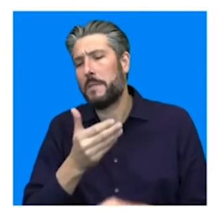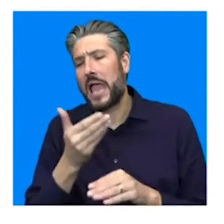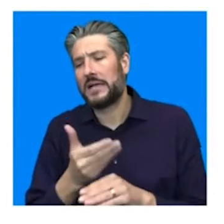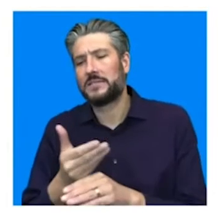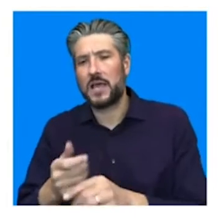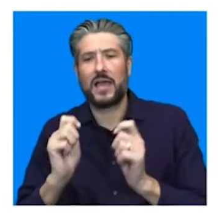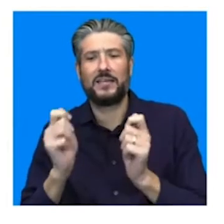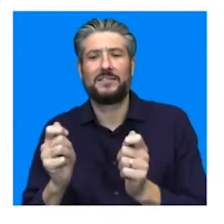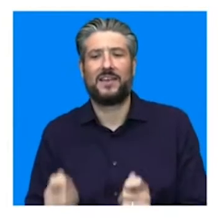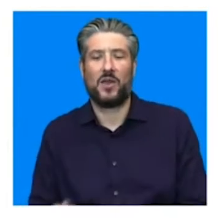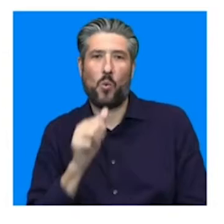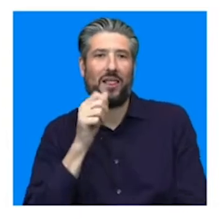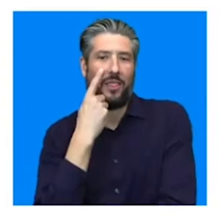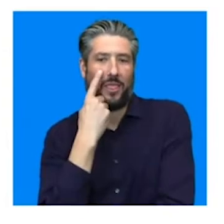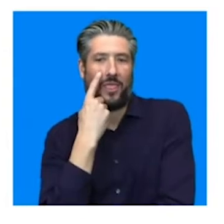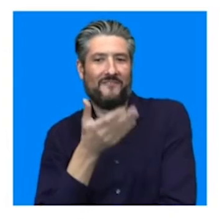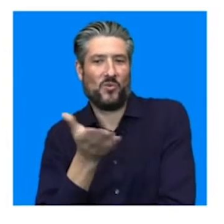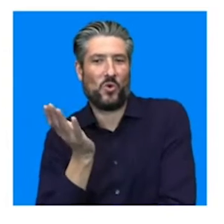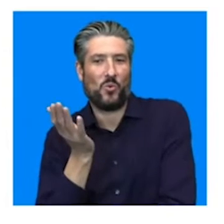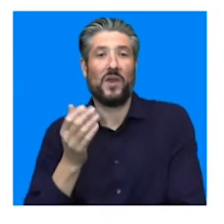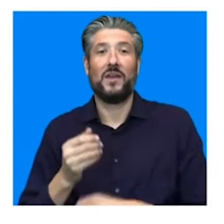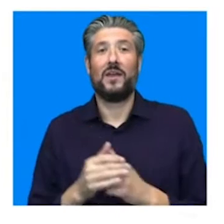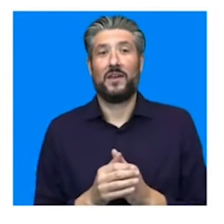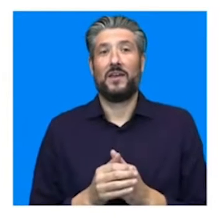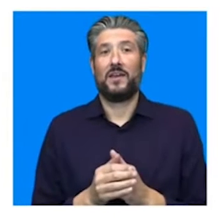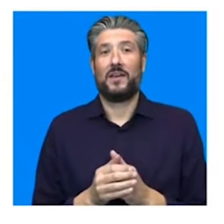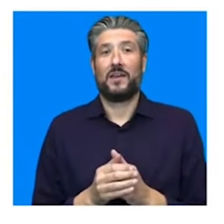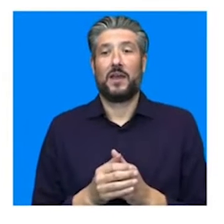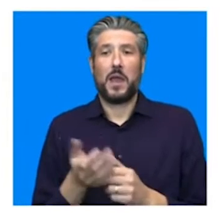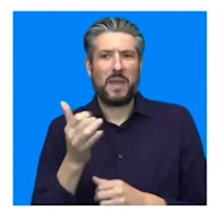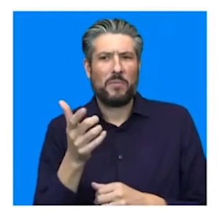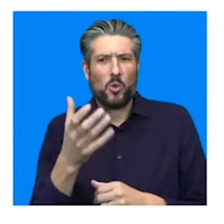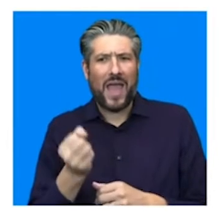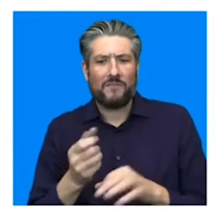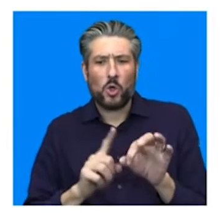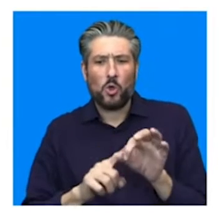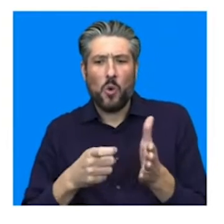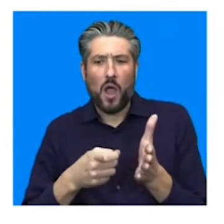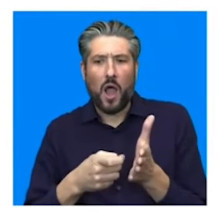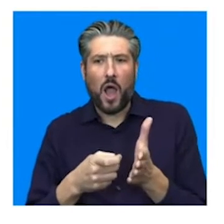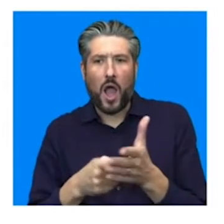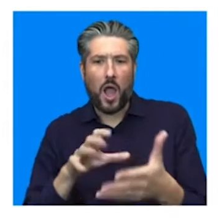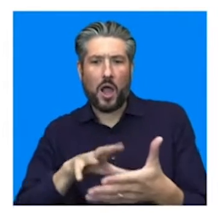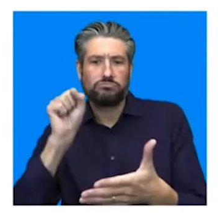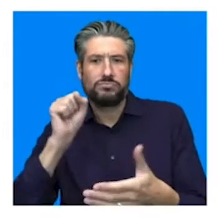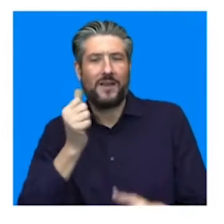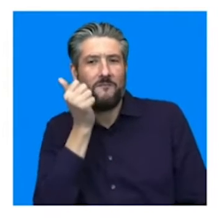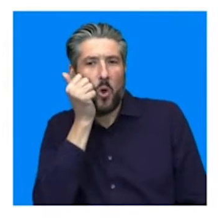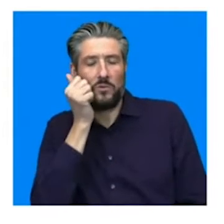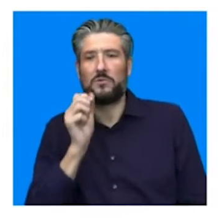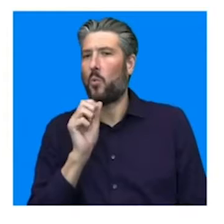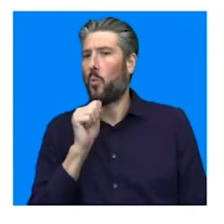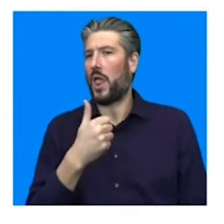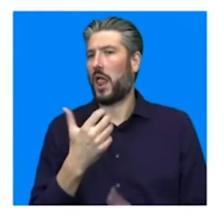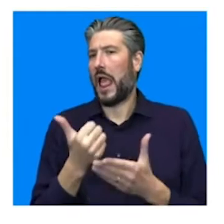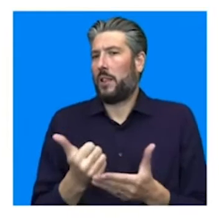try anyway. So for those, please, if you have a QR code reader ready on your phone, that can certainly help with that. But we'll